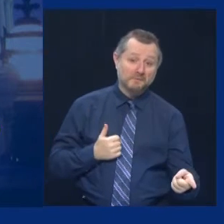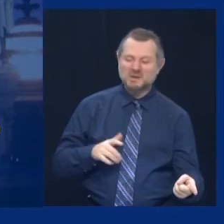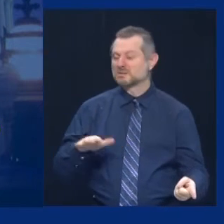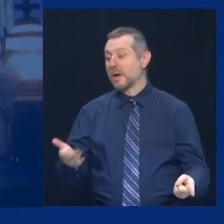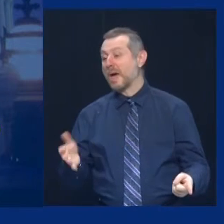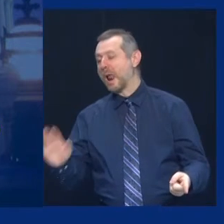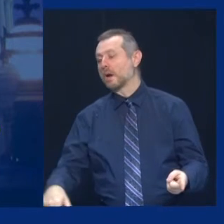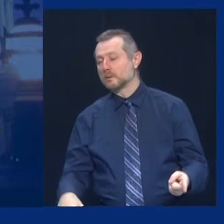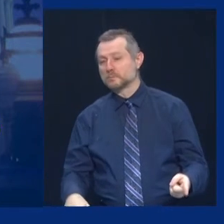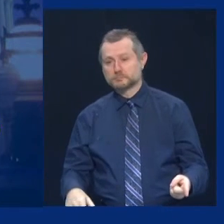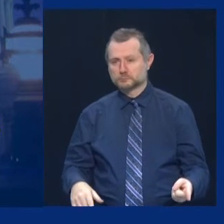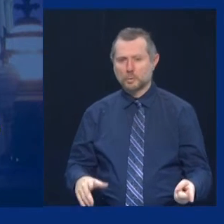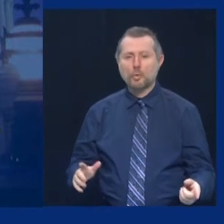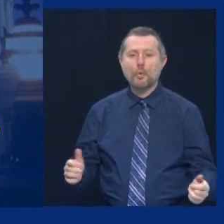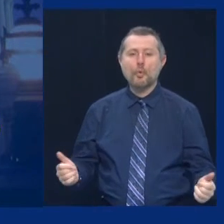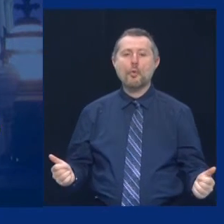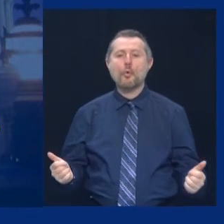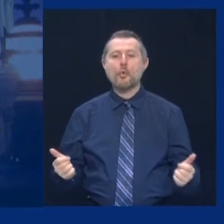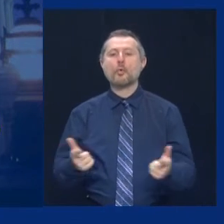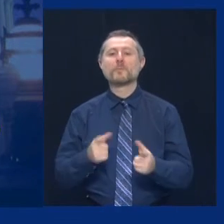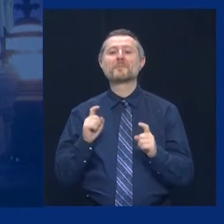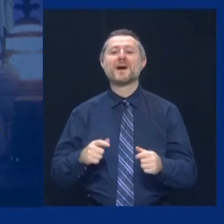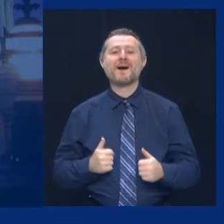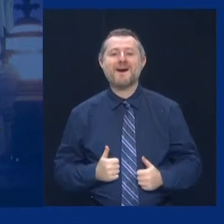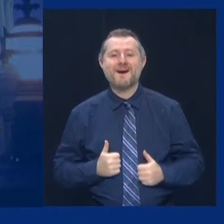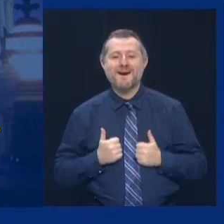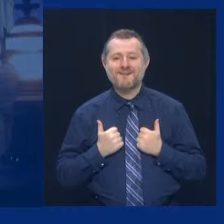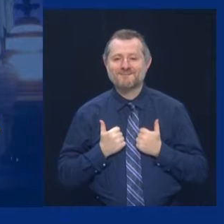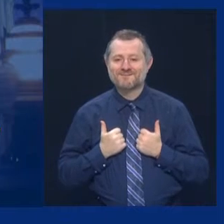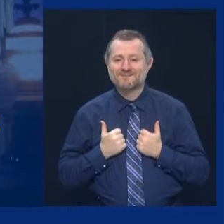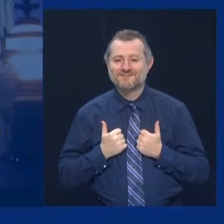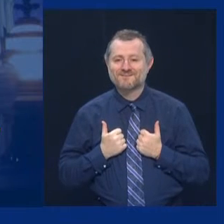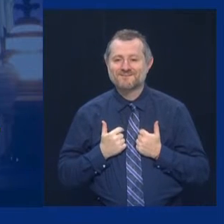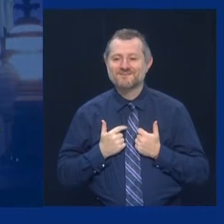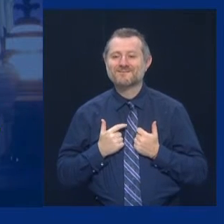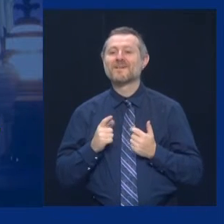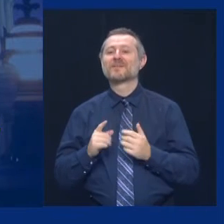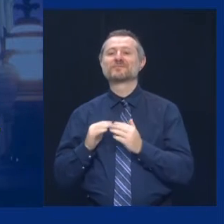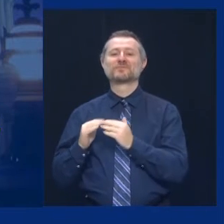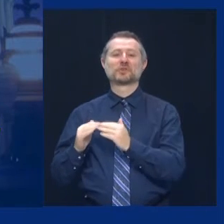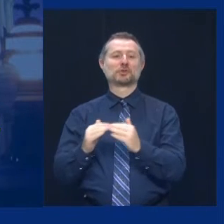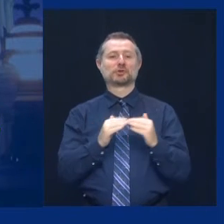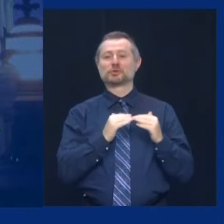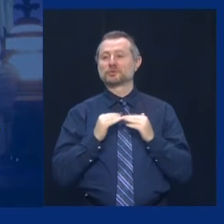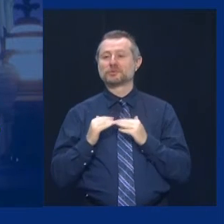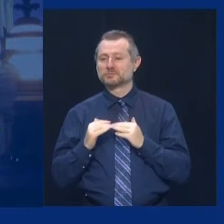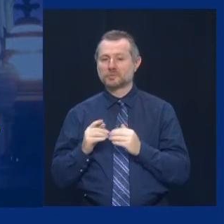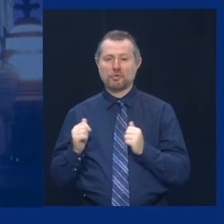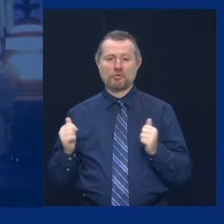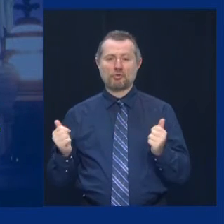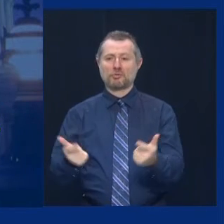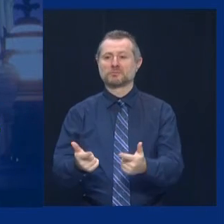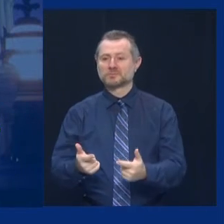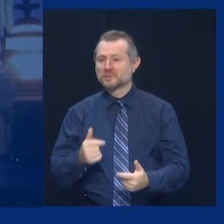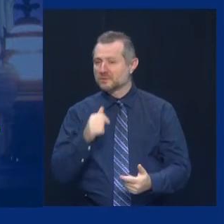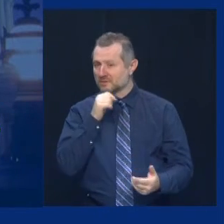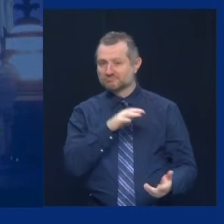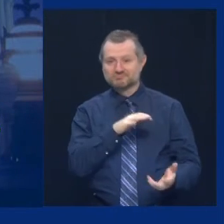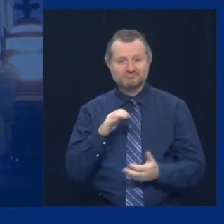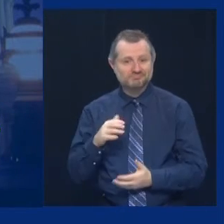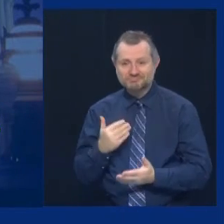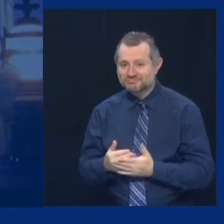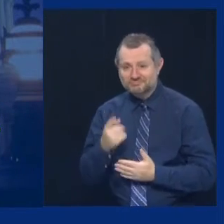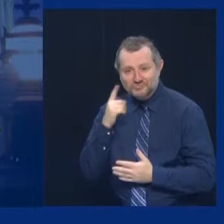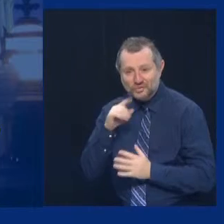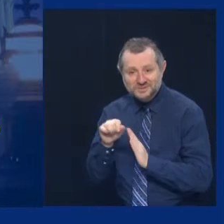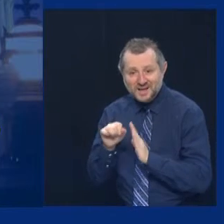Everybody should live. We should be fair to everyone. When you don't fund states and cities, that